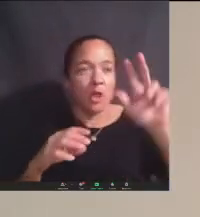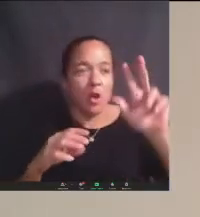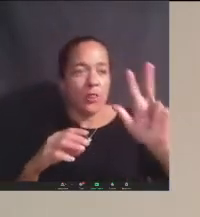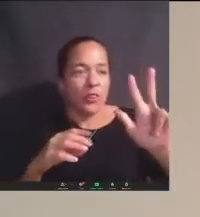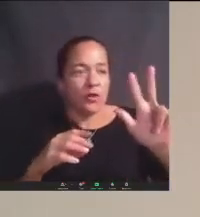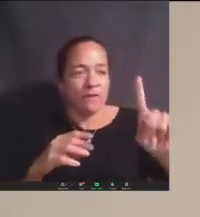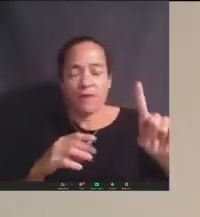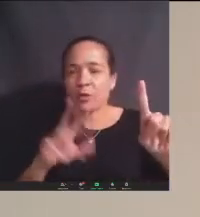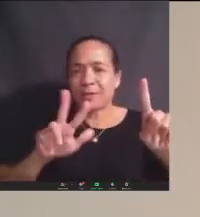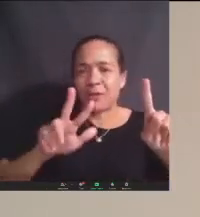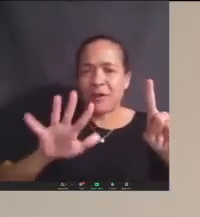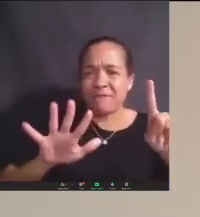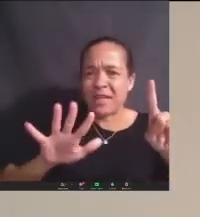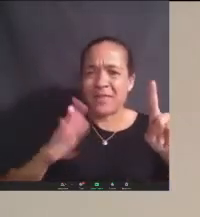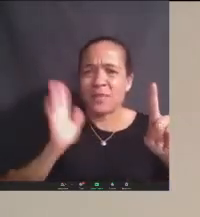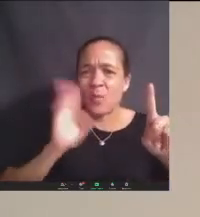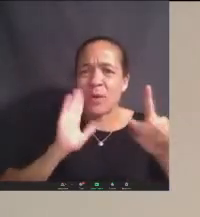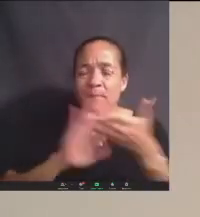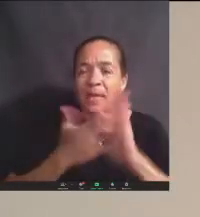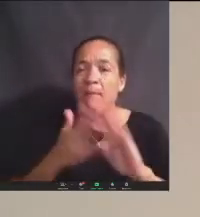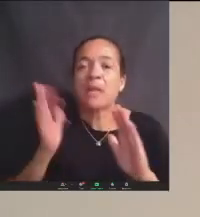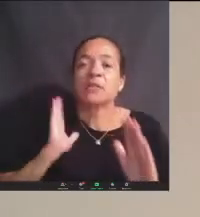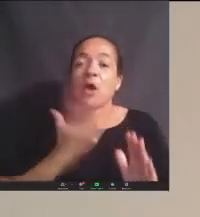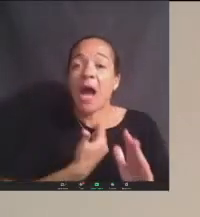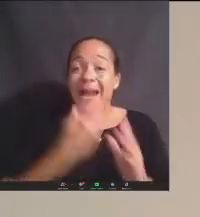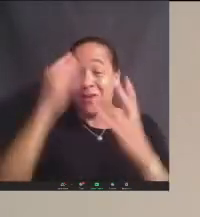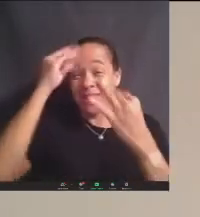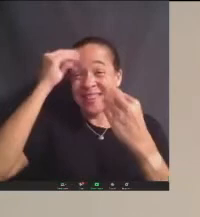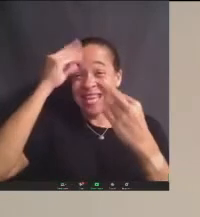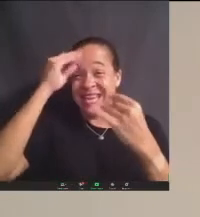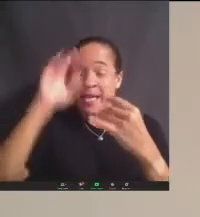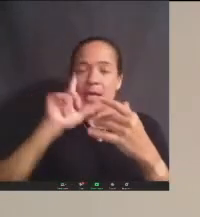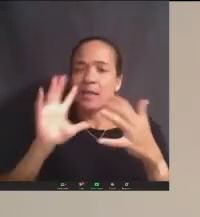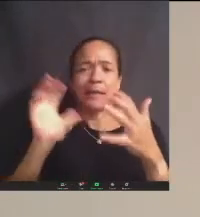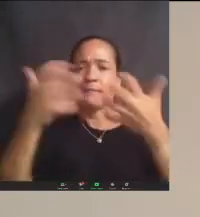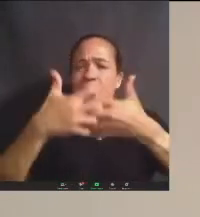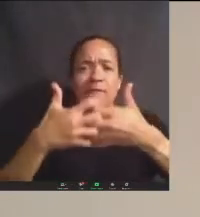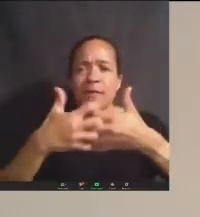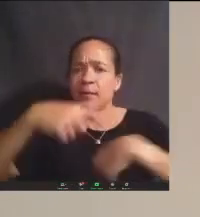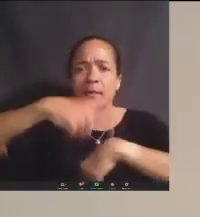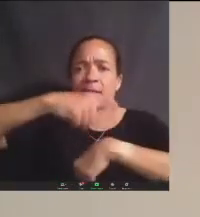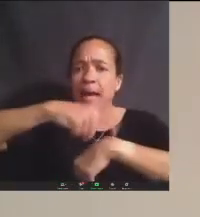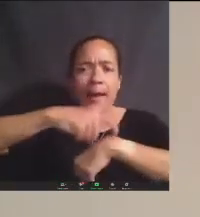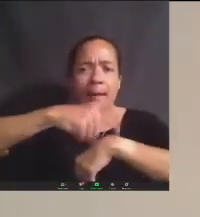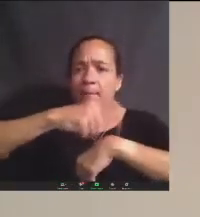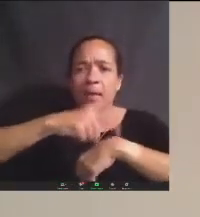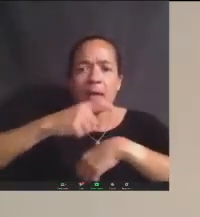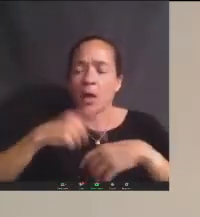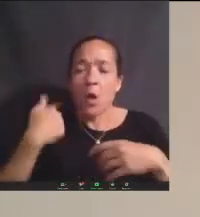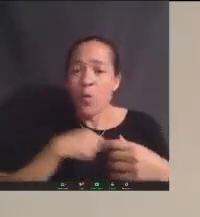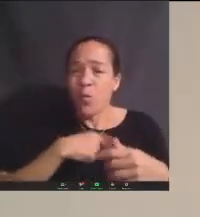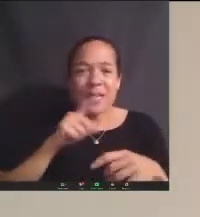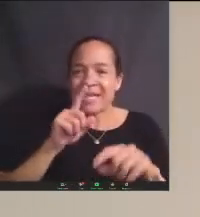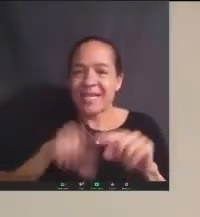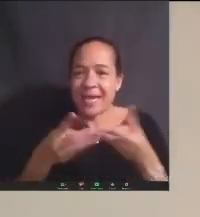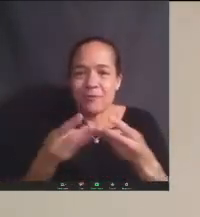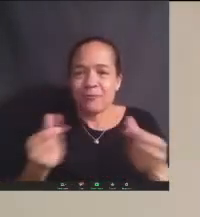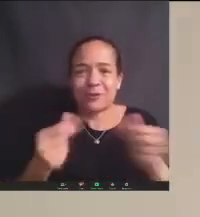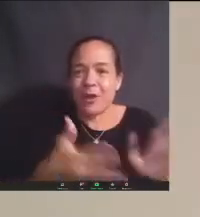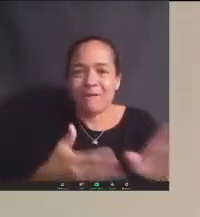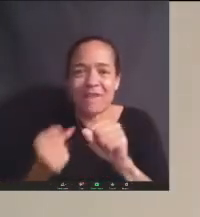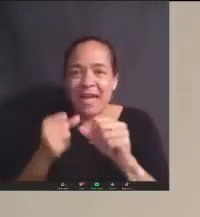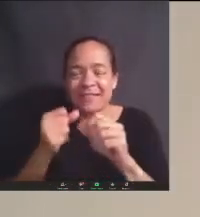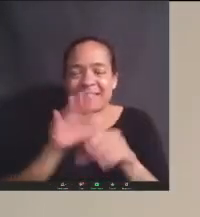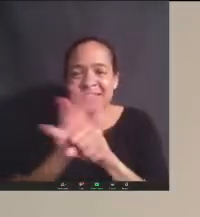time. We're not in a position where we can fix things fast enough to ever get them right. We're in a time where we have to build